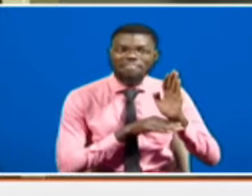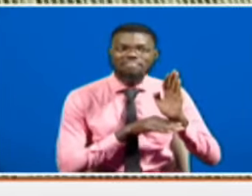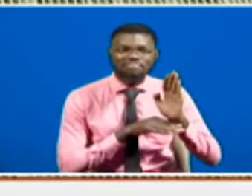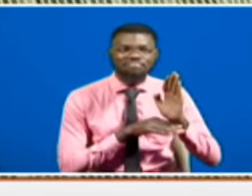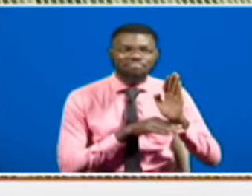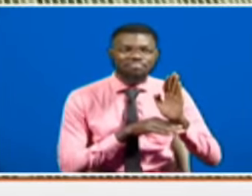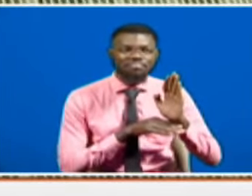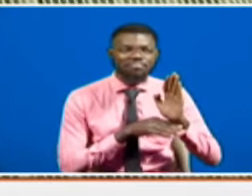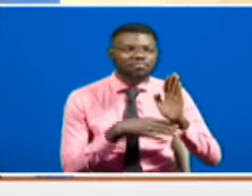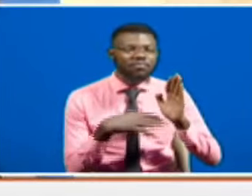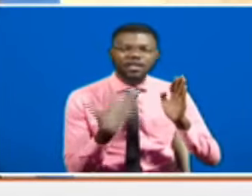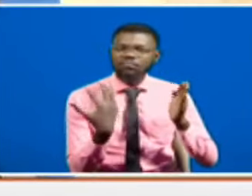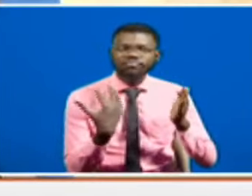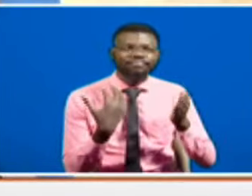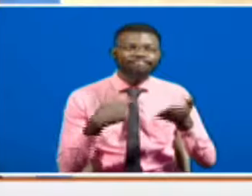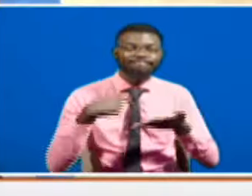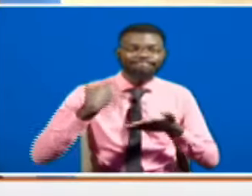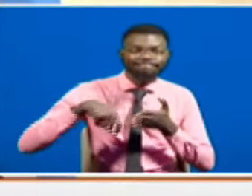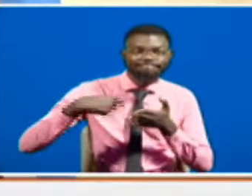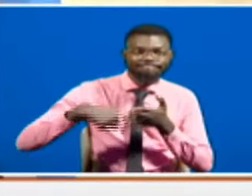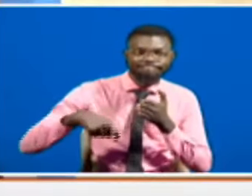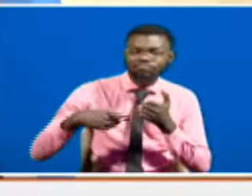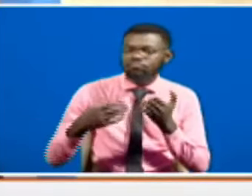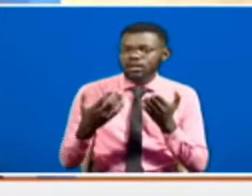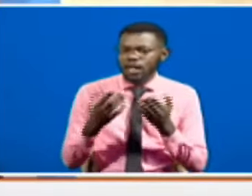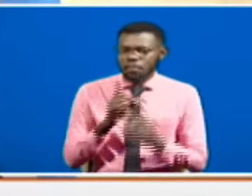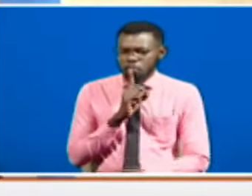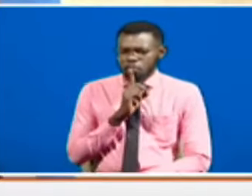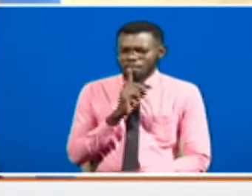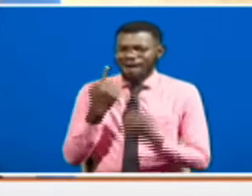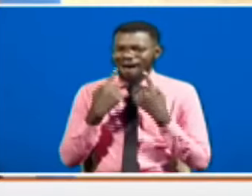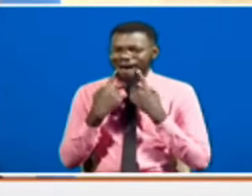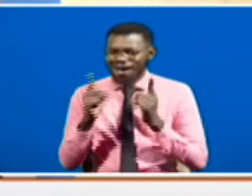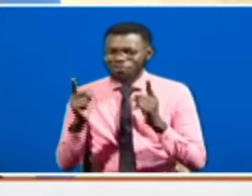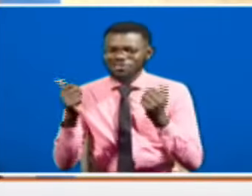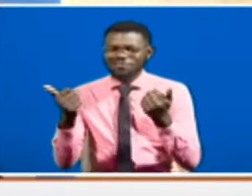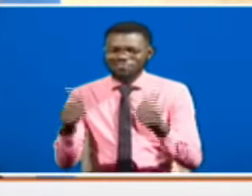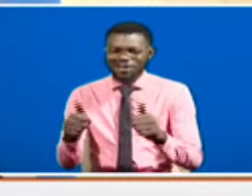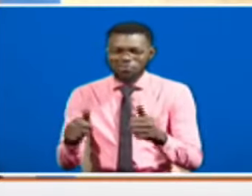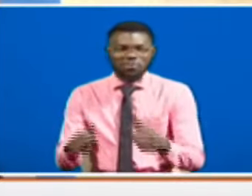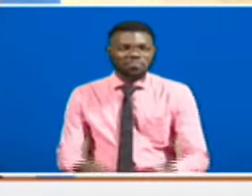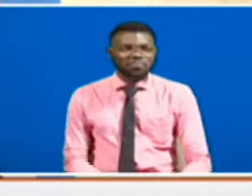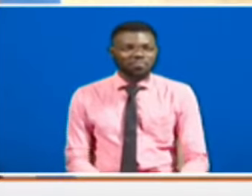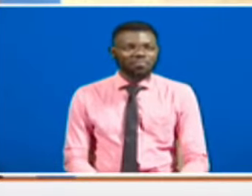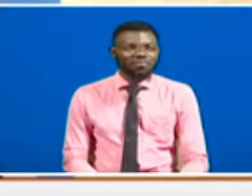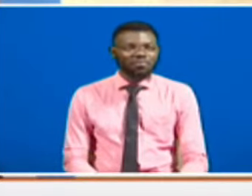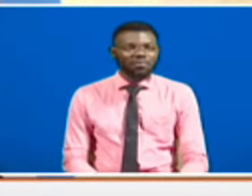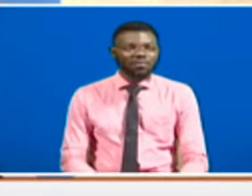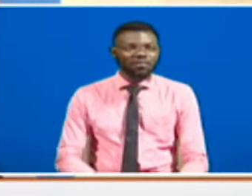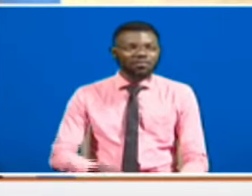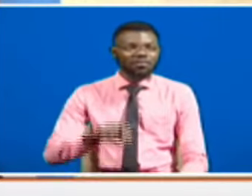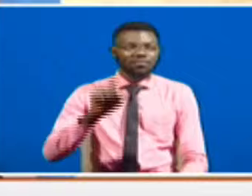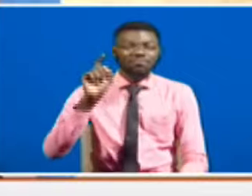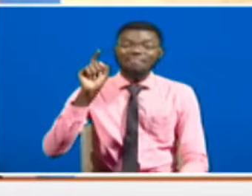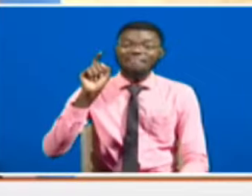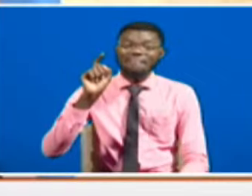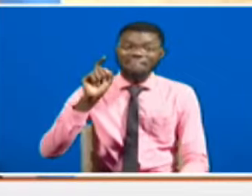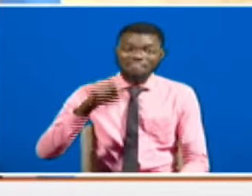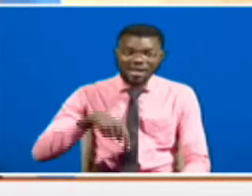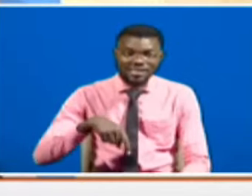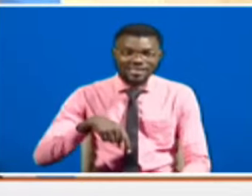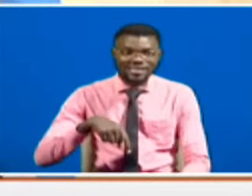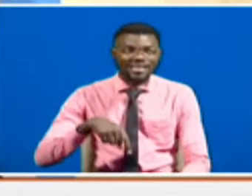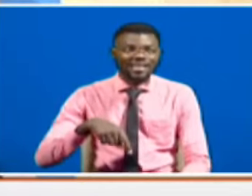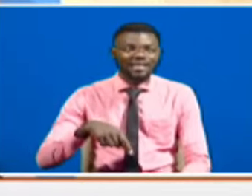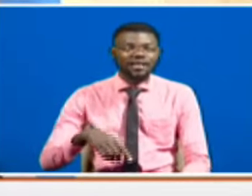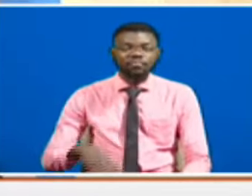absence of housing levy. I have committed myself to do is that we must then provide a guarantee that